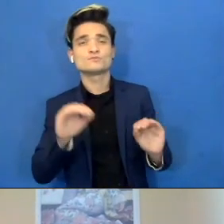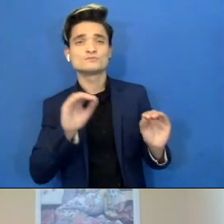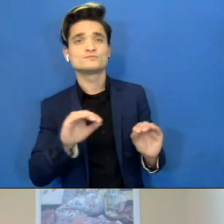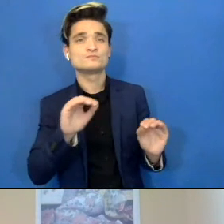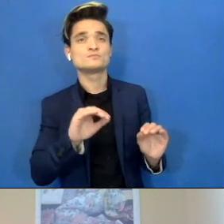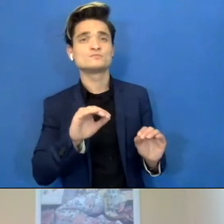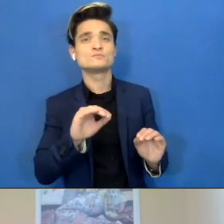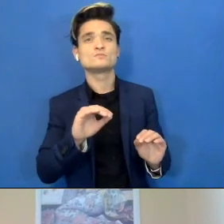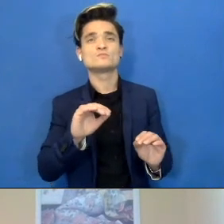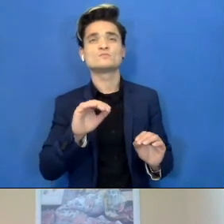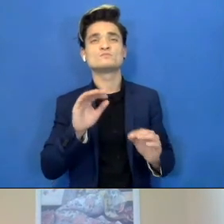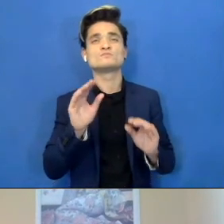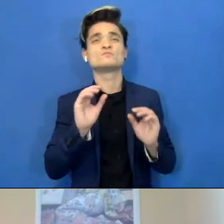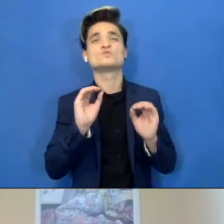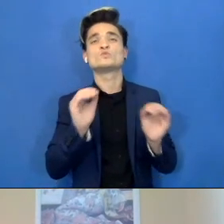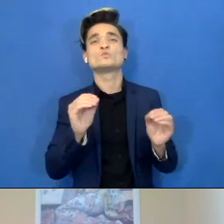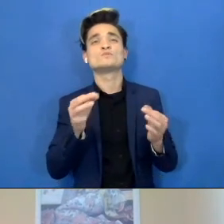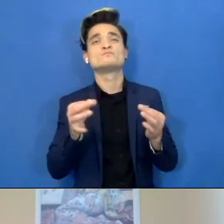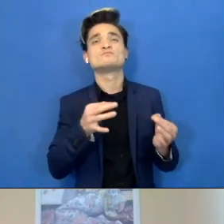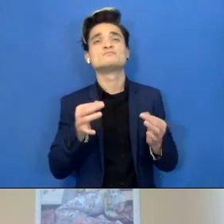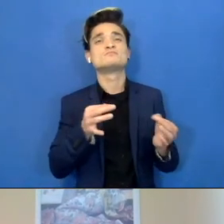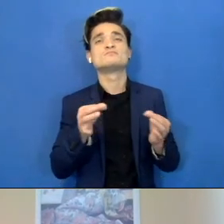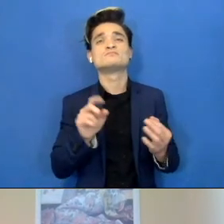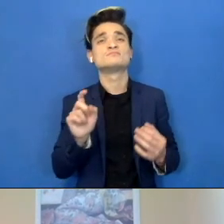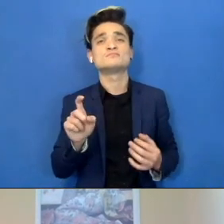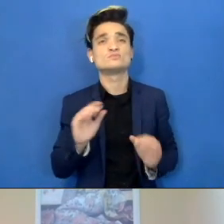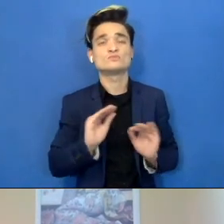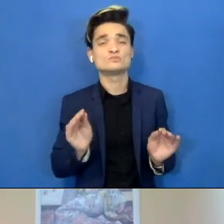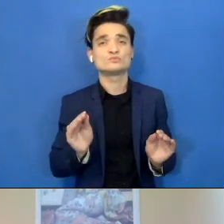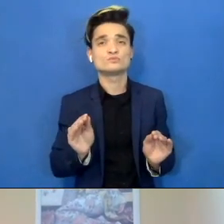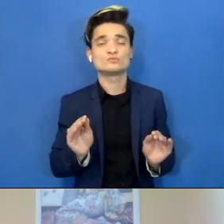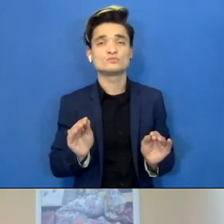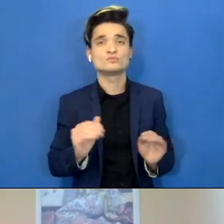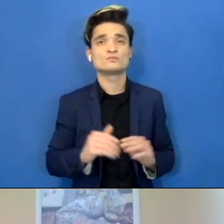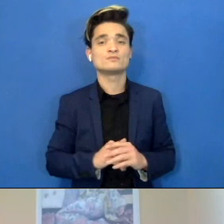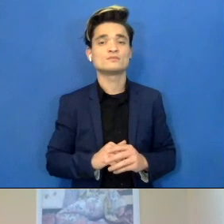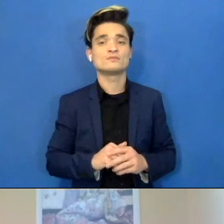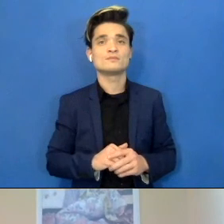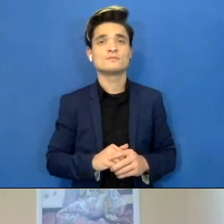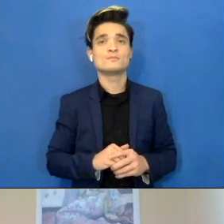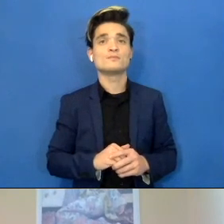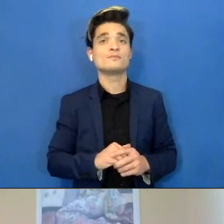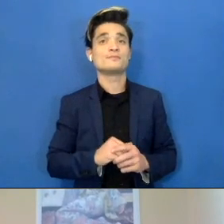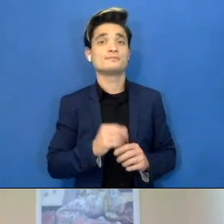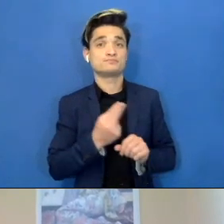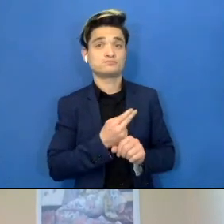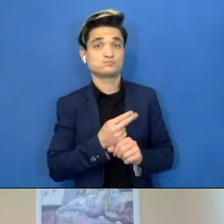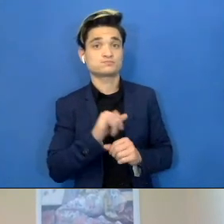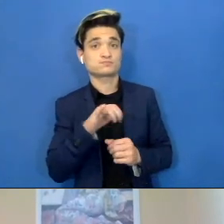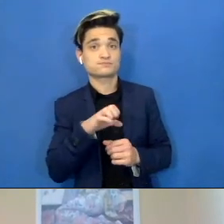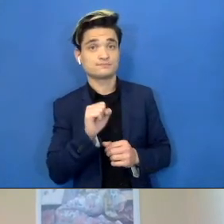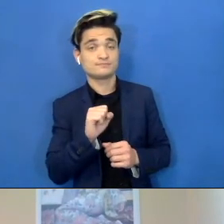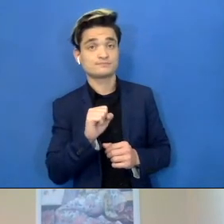example. Yes and no with a safe word, because like Terry, you mentioned the fight, flight,